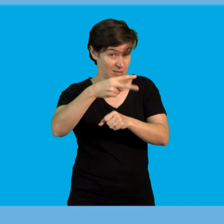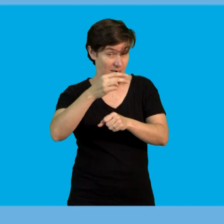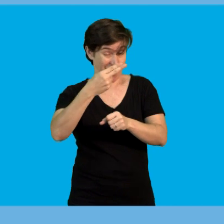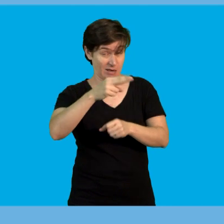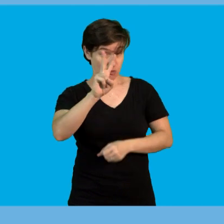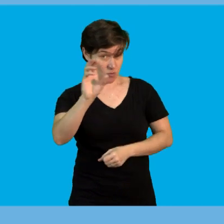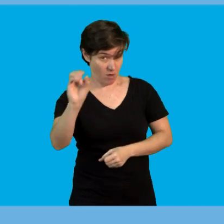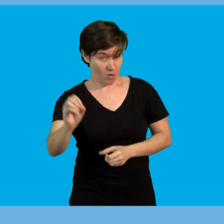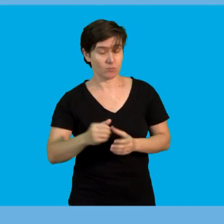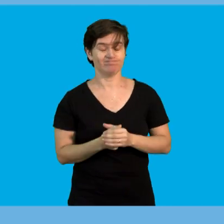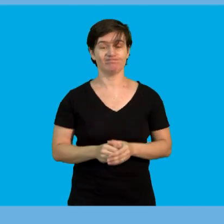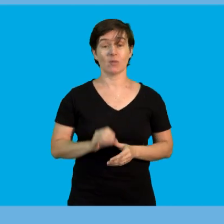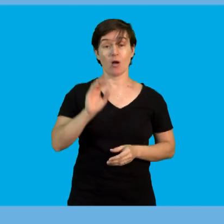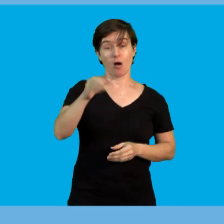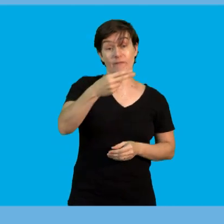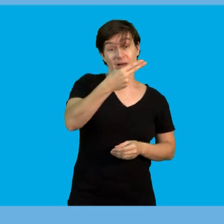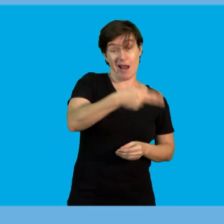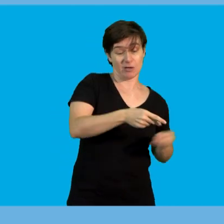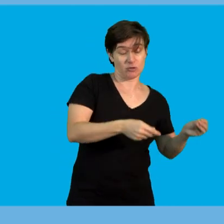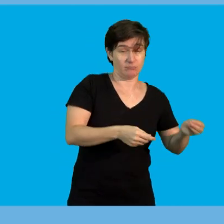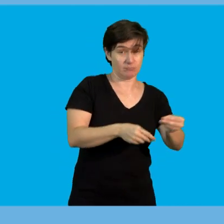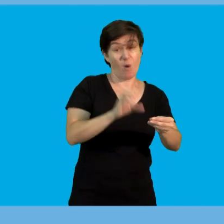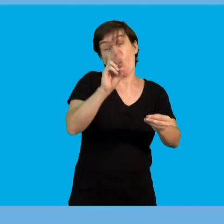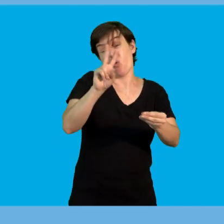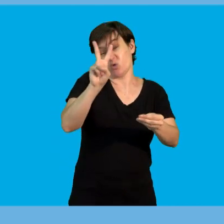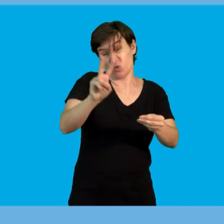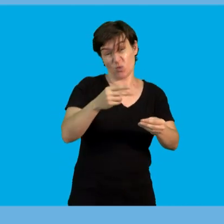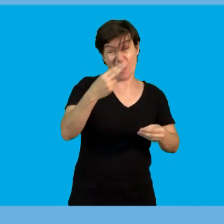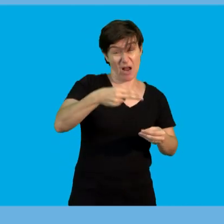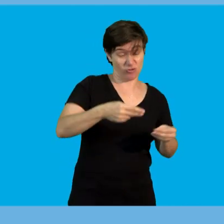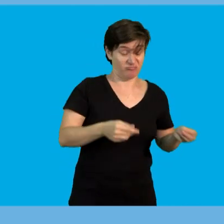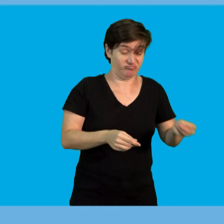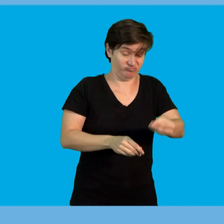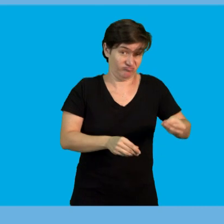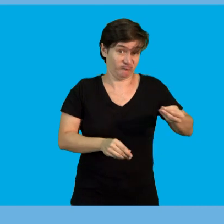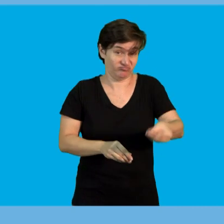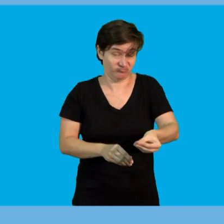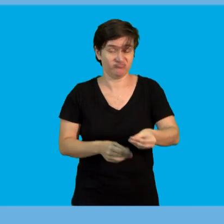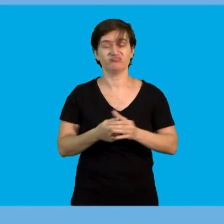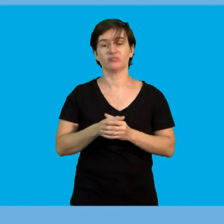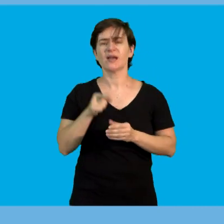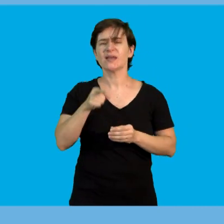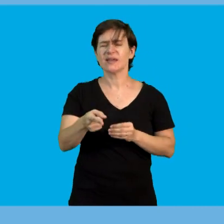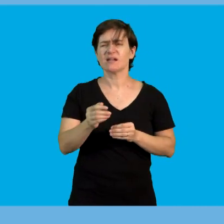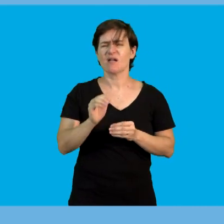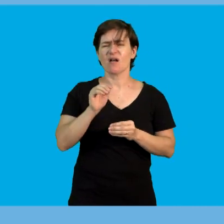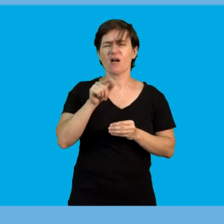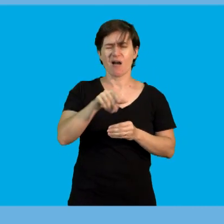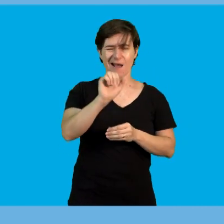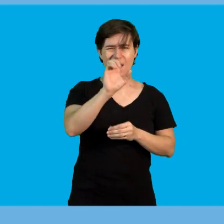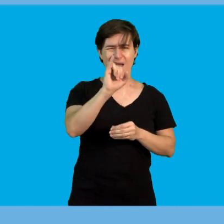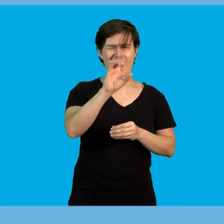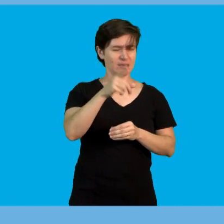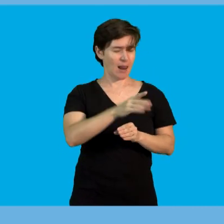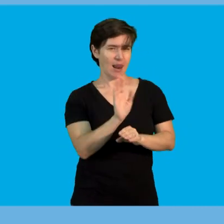is reacting, after the H was donated or after the two hydrogens were donated, then the remainder of that acid becomes